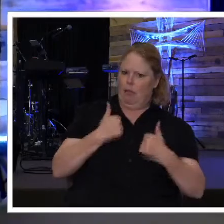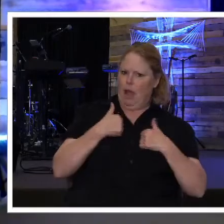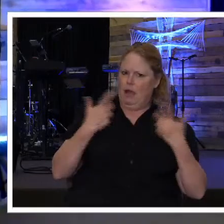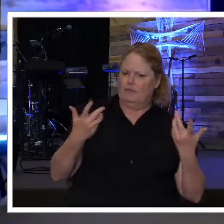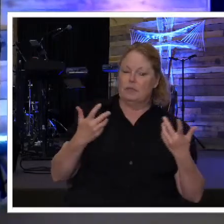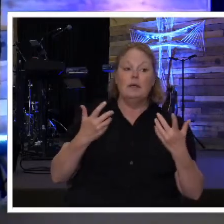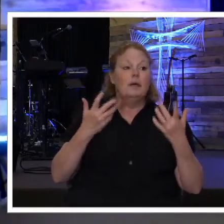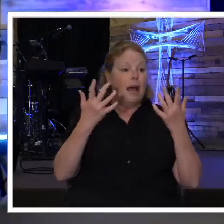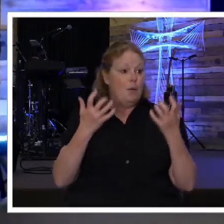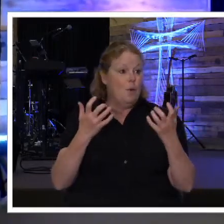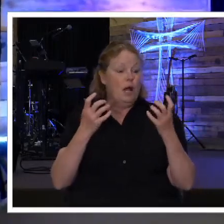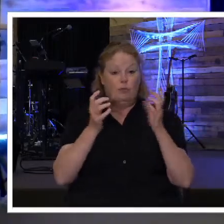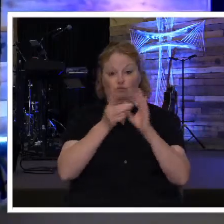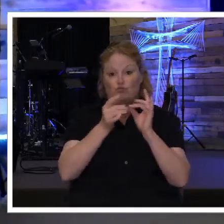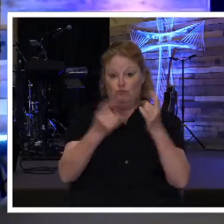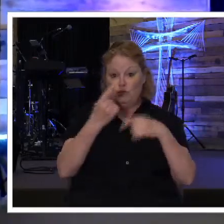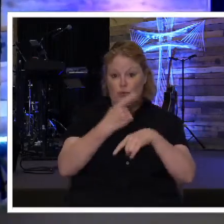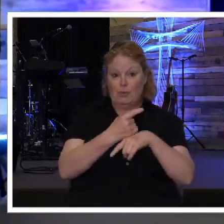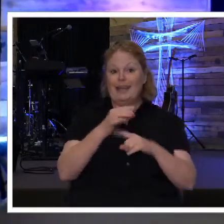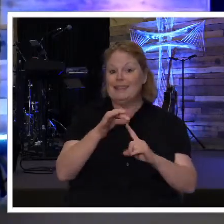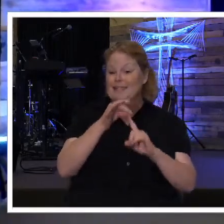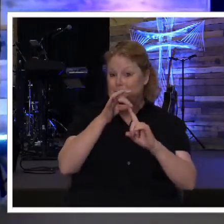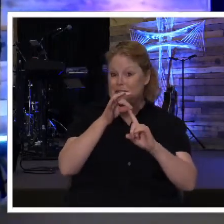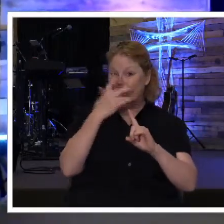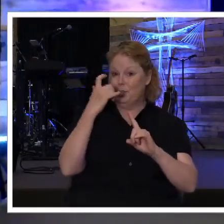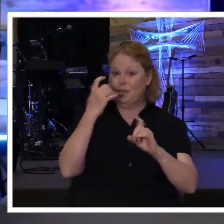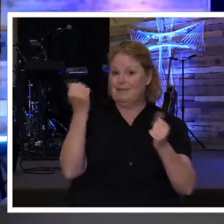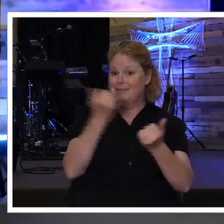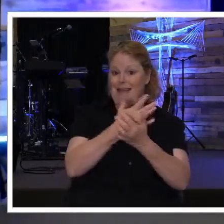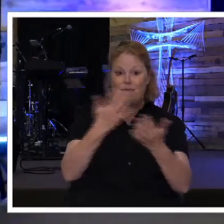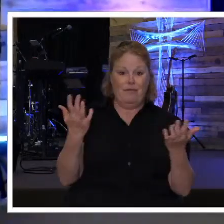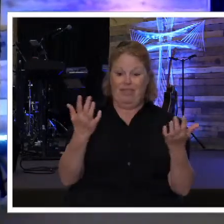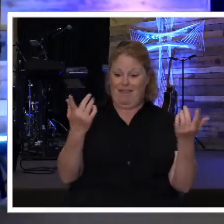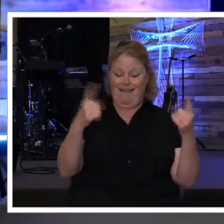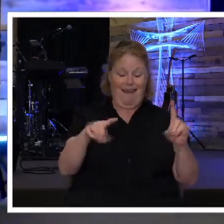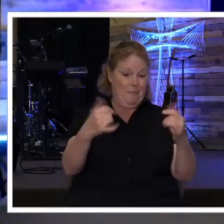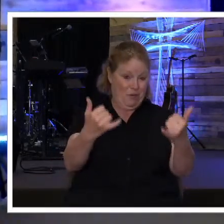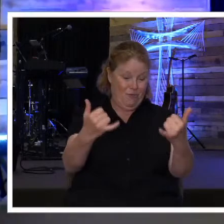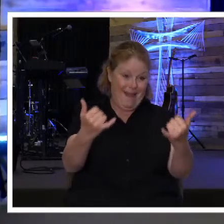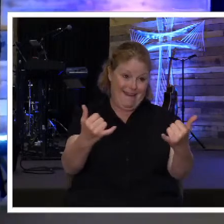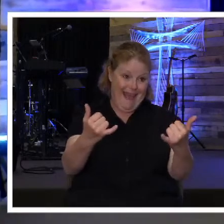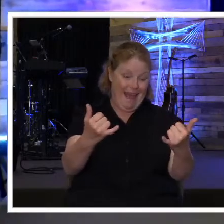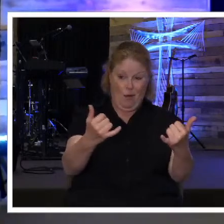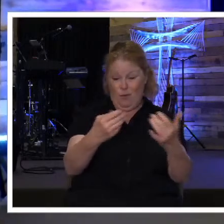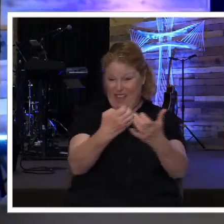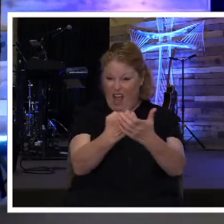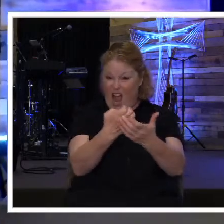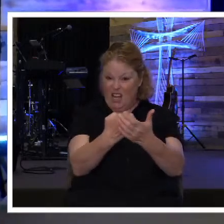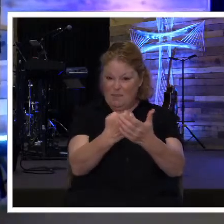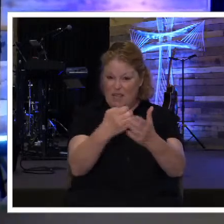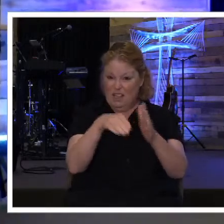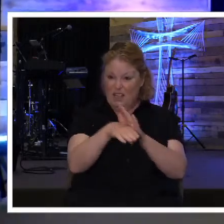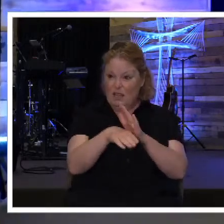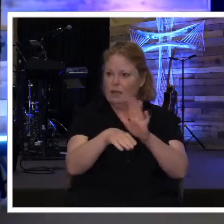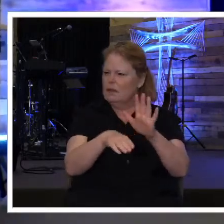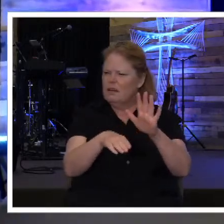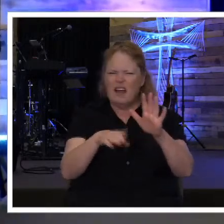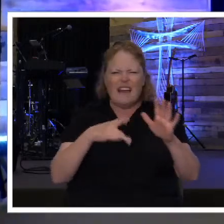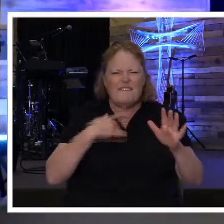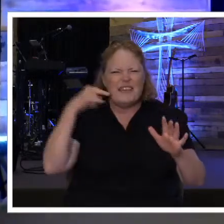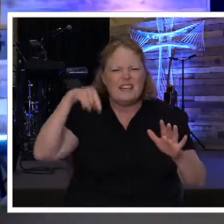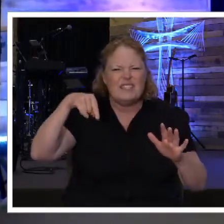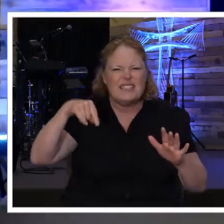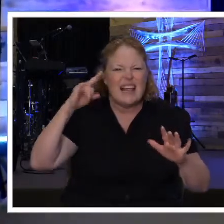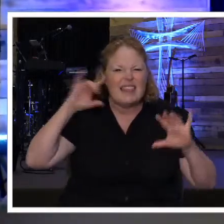I wanted to talk today, especially in light of everything that may be going on in our economy. Is it as loud out there as it is up here